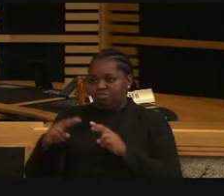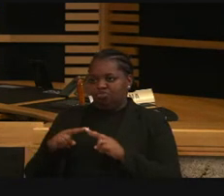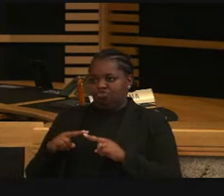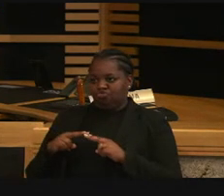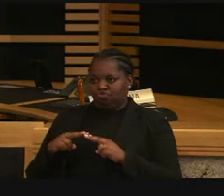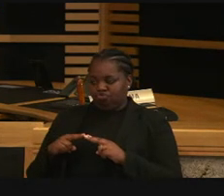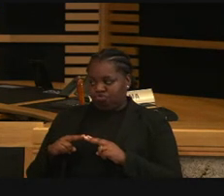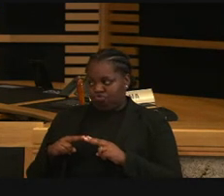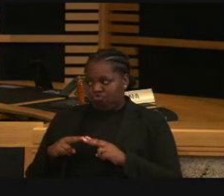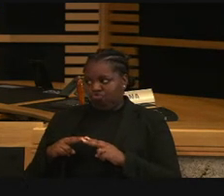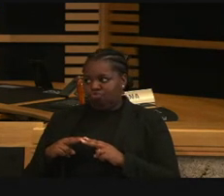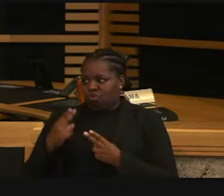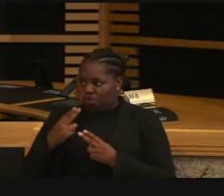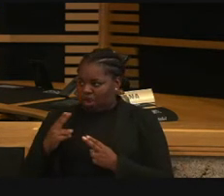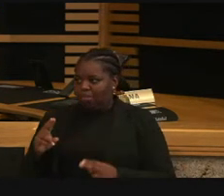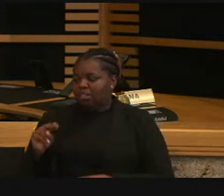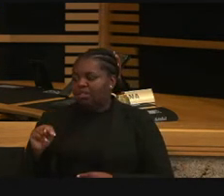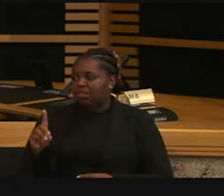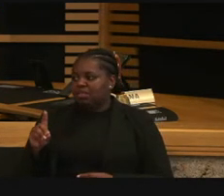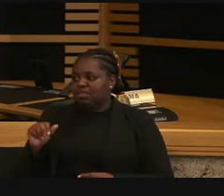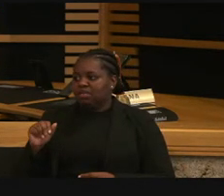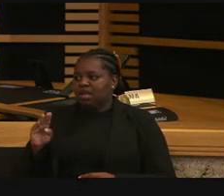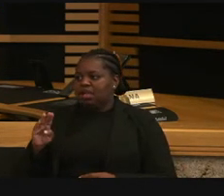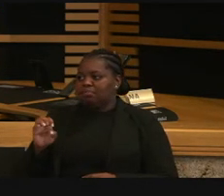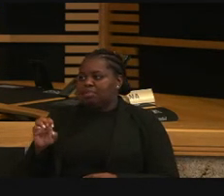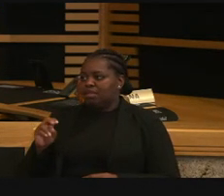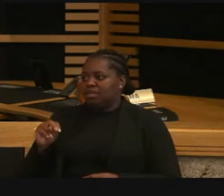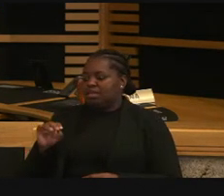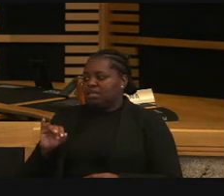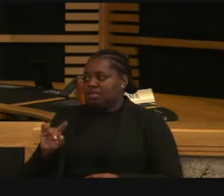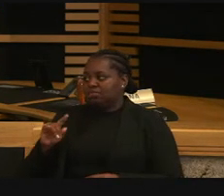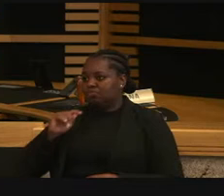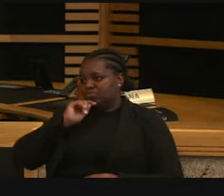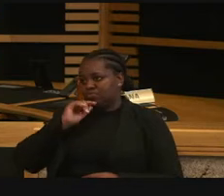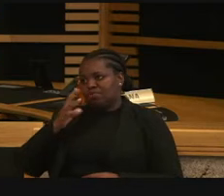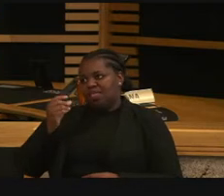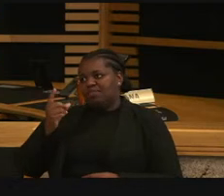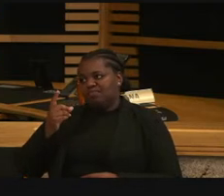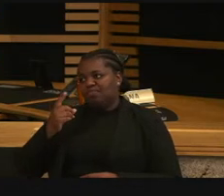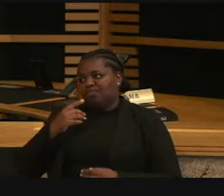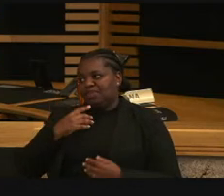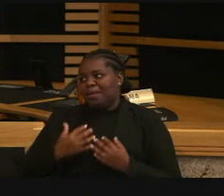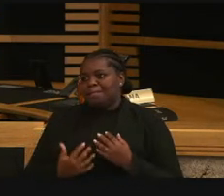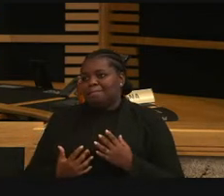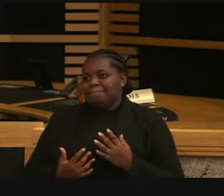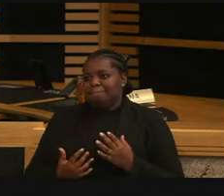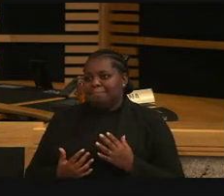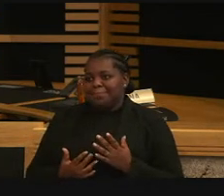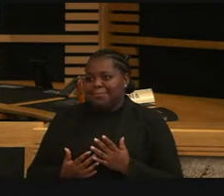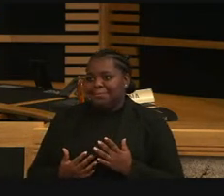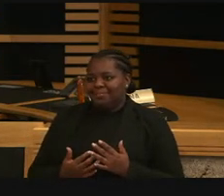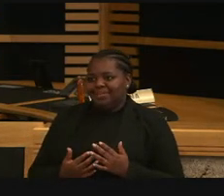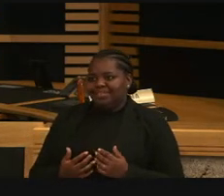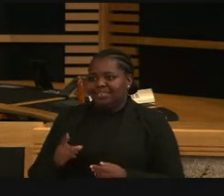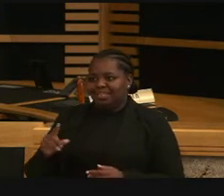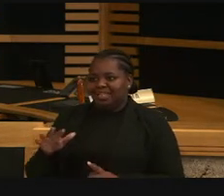Honorable Ndabi is very much passionate about that way bridge.